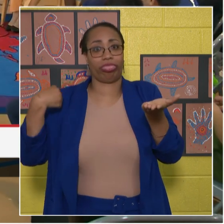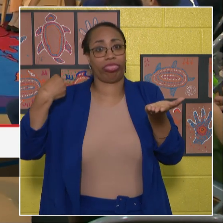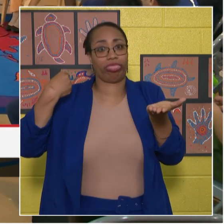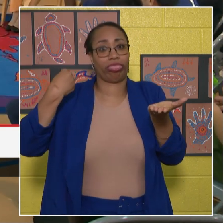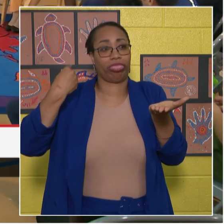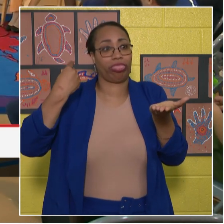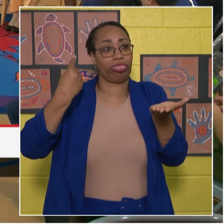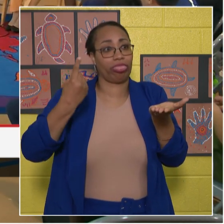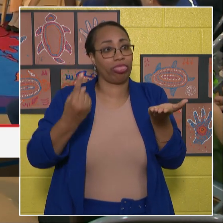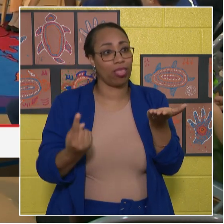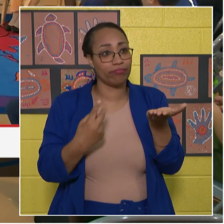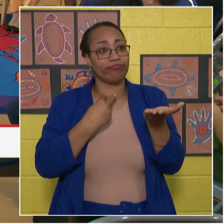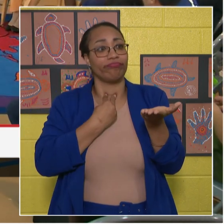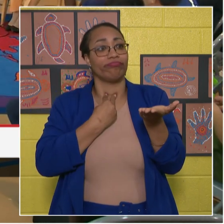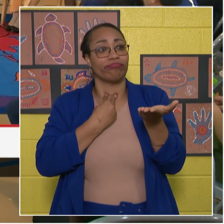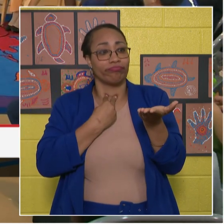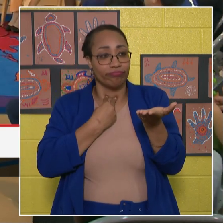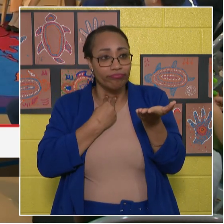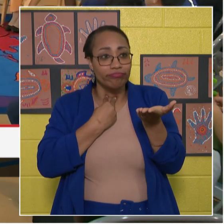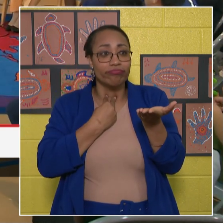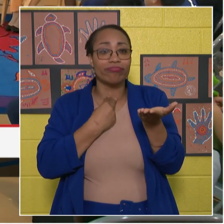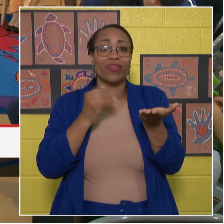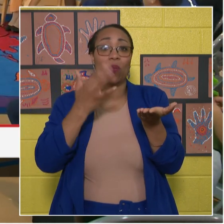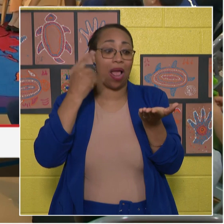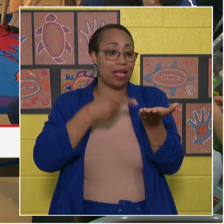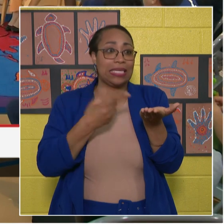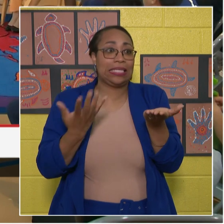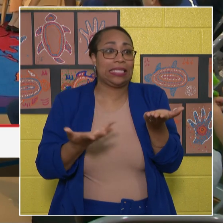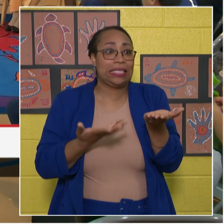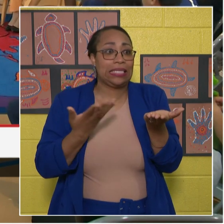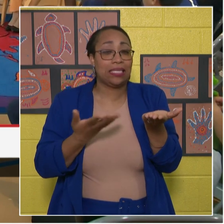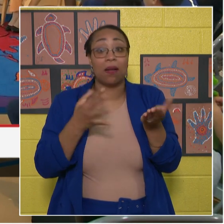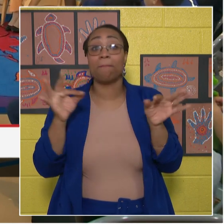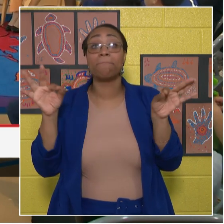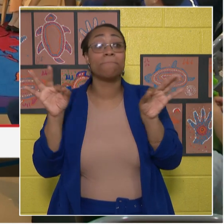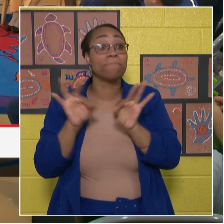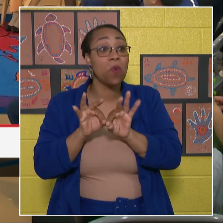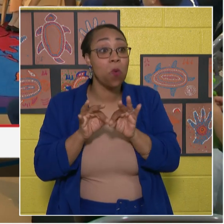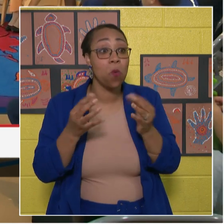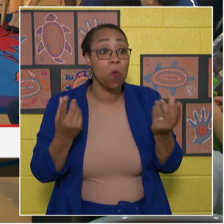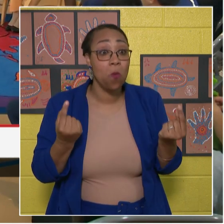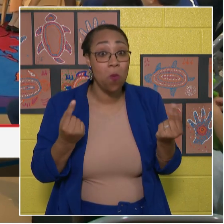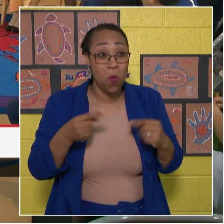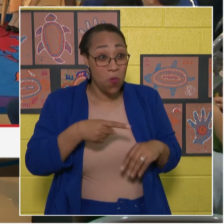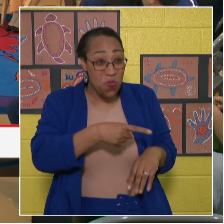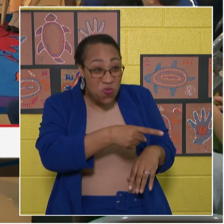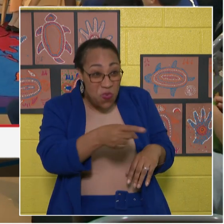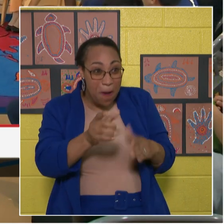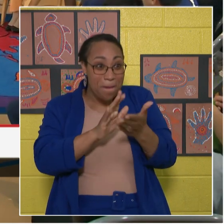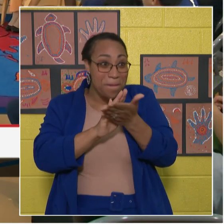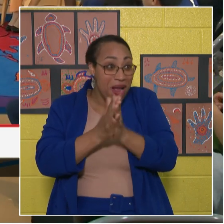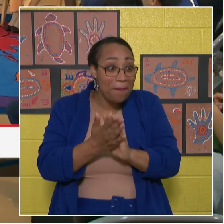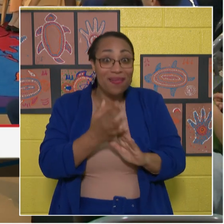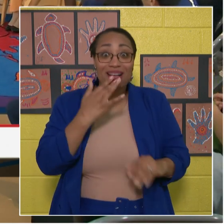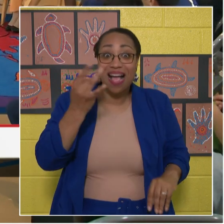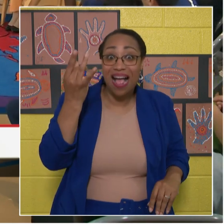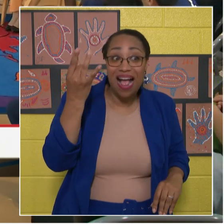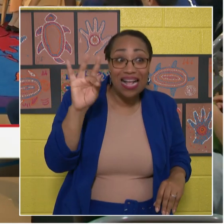that's why, another reason why it's so important that when you're 18, you are eligible to do